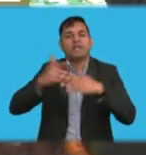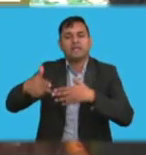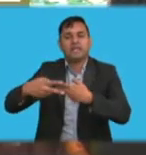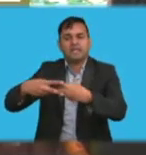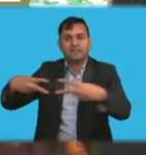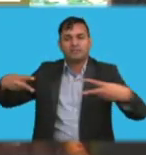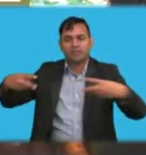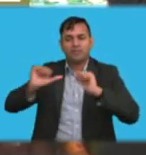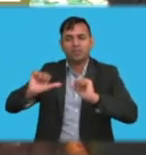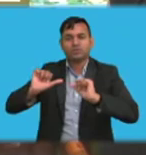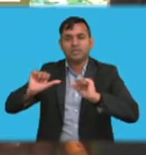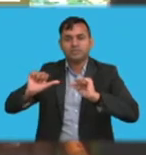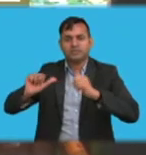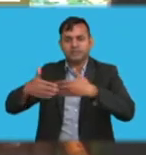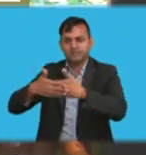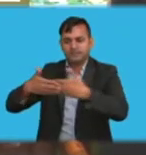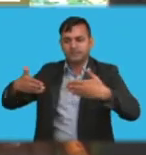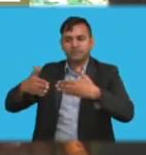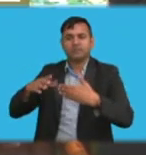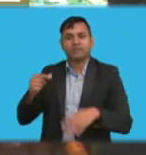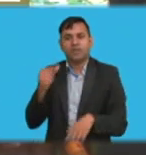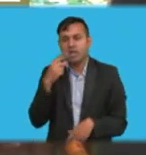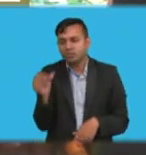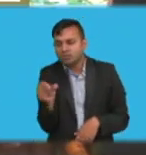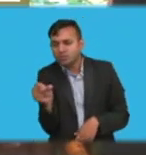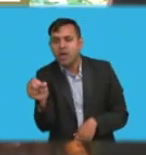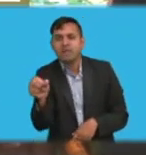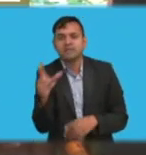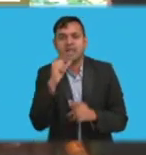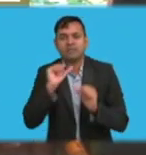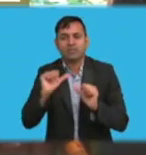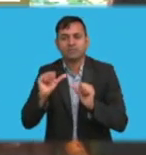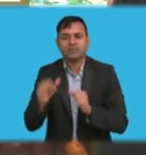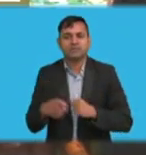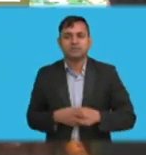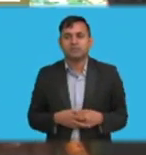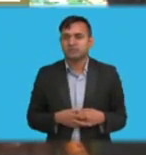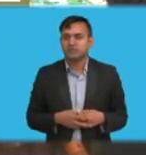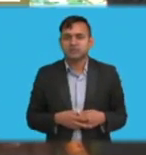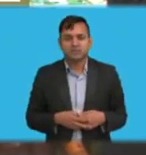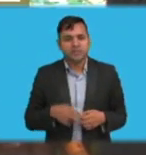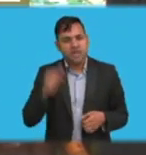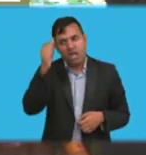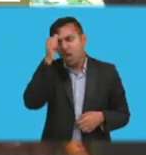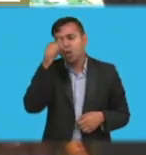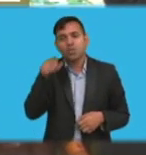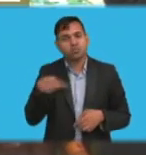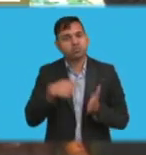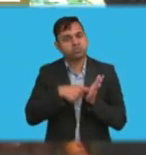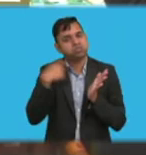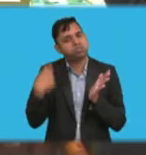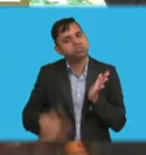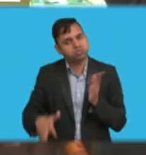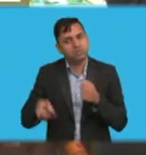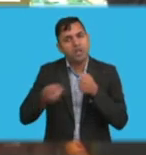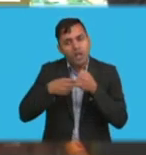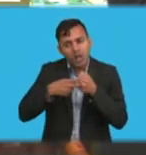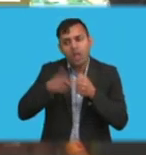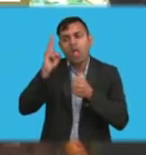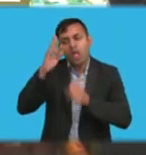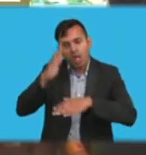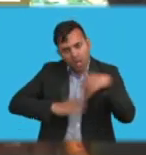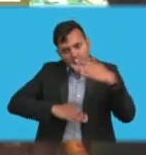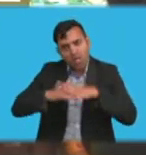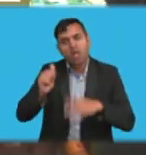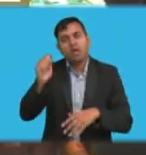also have damages to the floodgate, and it's quite expensive to repair them. You know, it's not $100, $200, $100,000, so